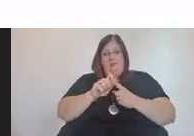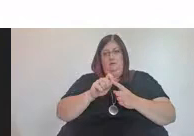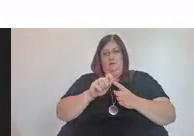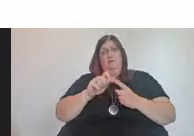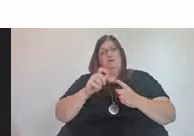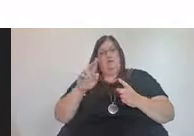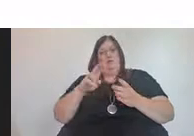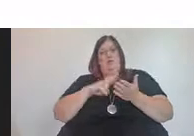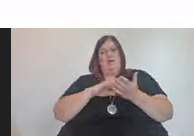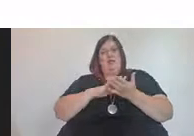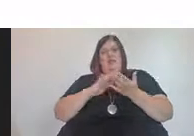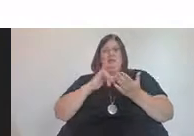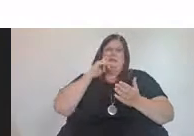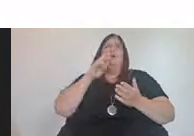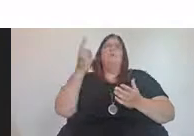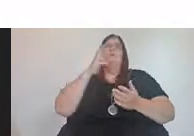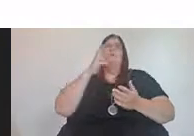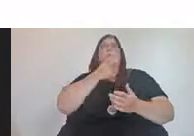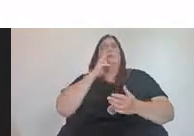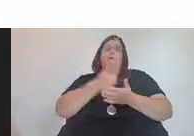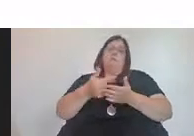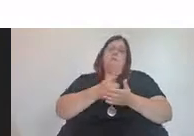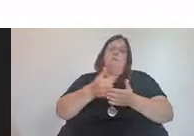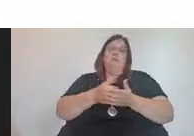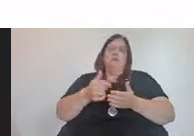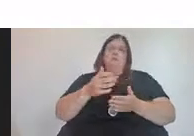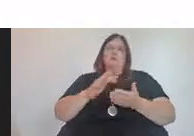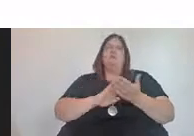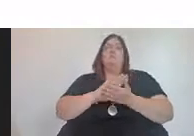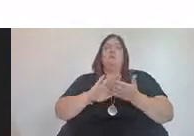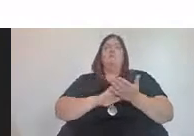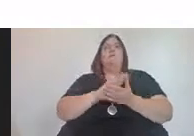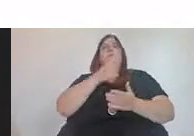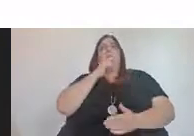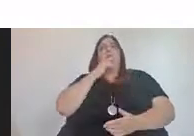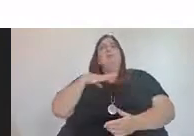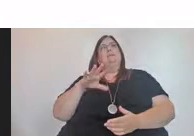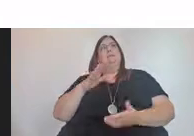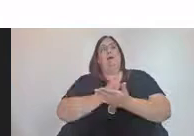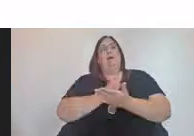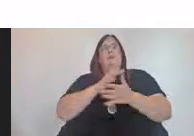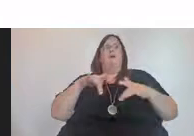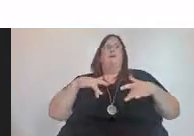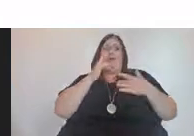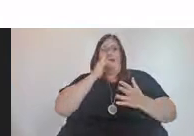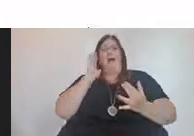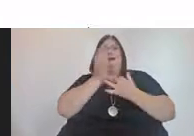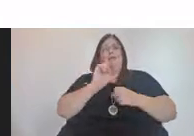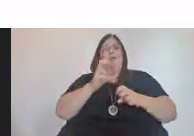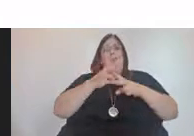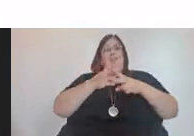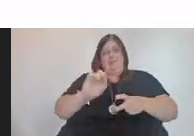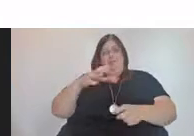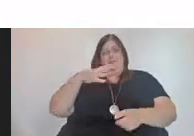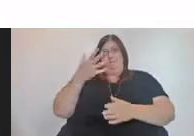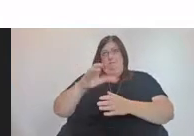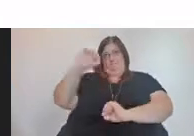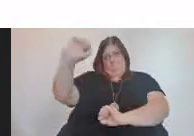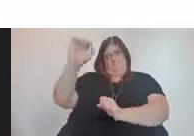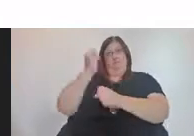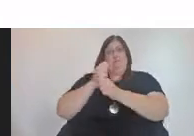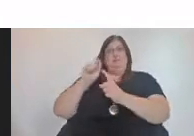see most often, and it's important that people feel they can get the care that they need from general